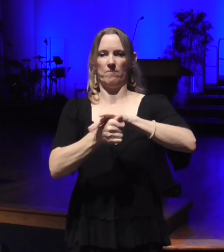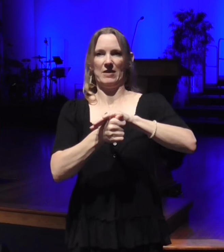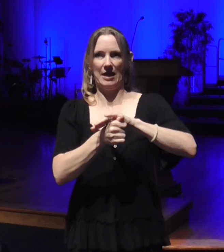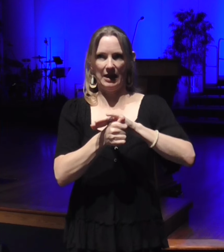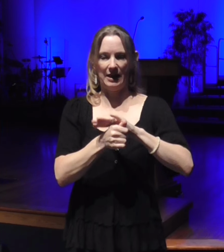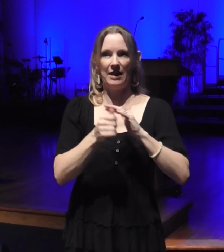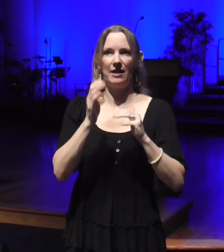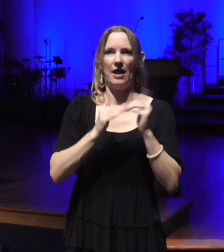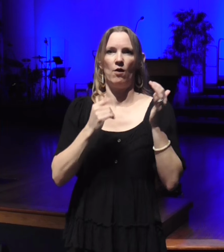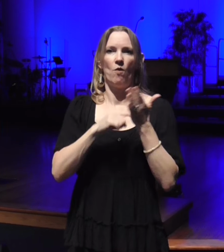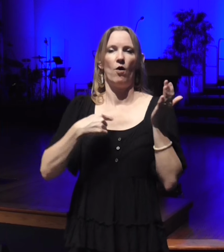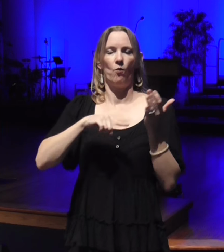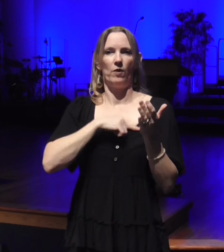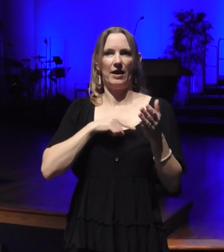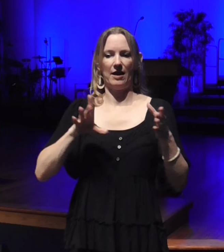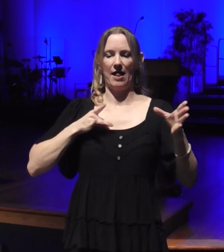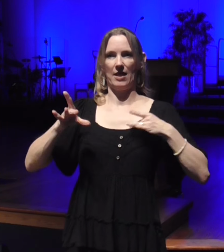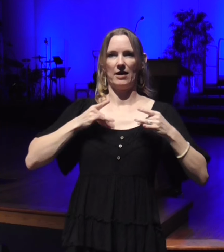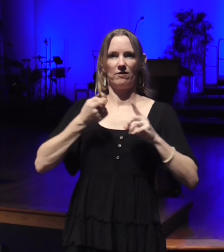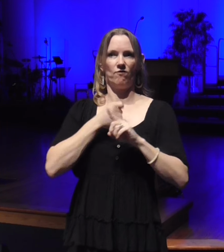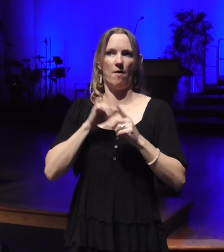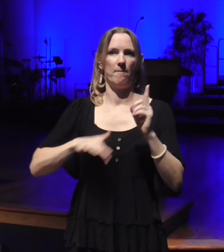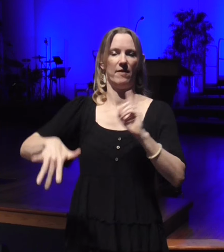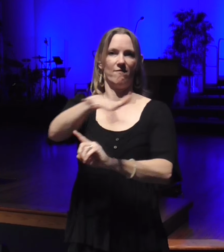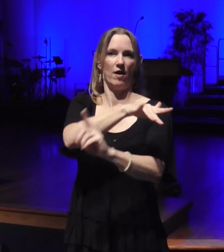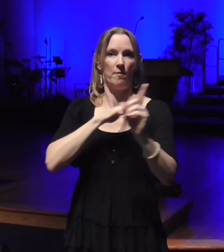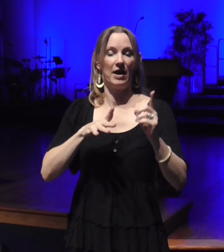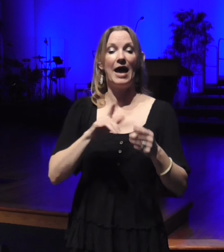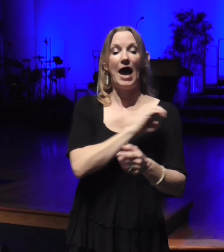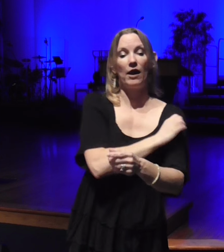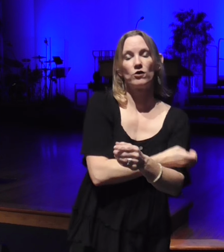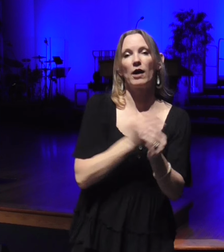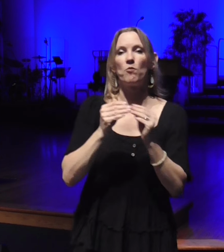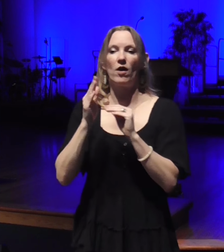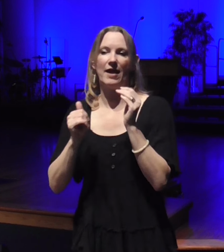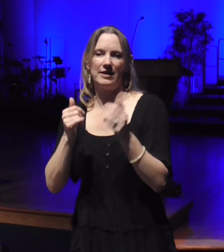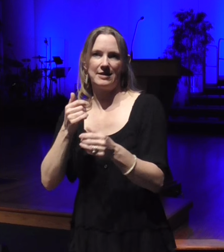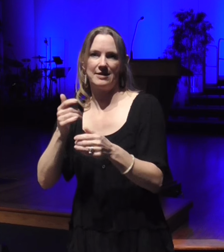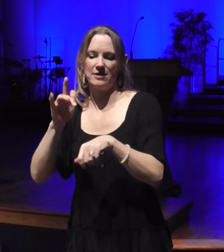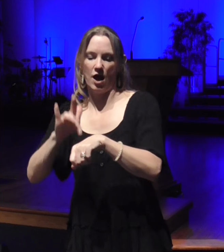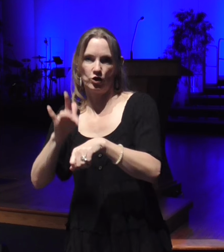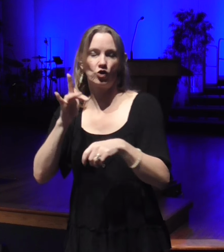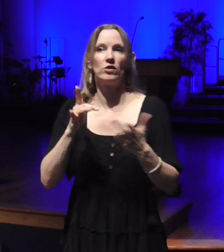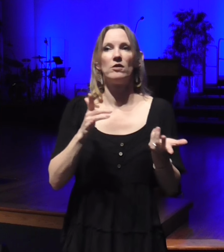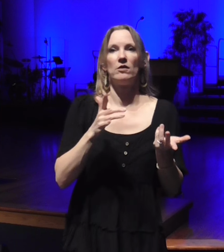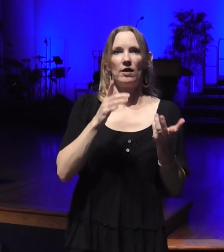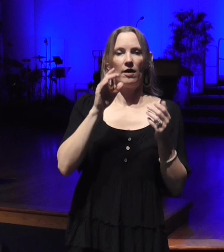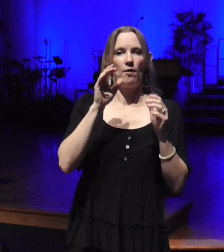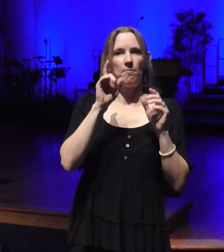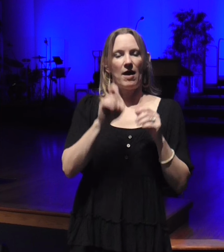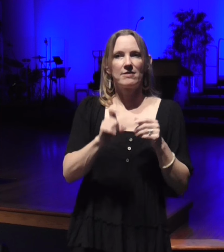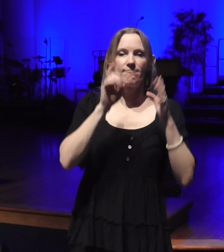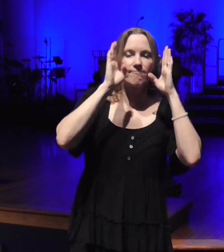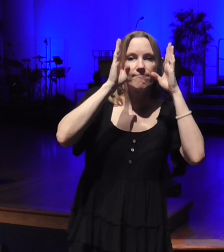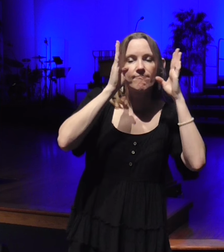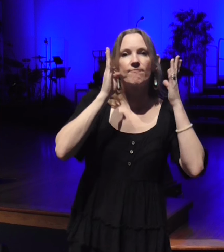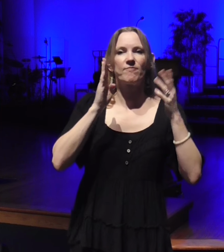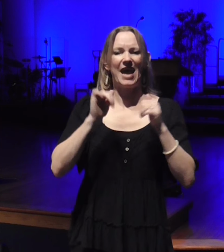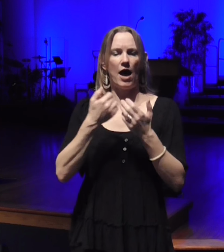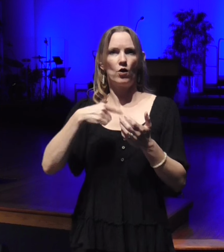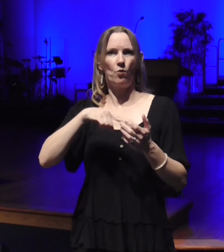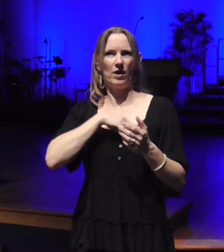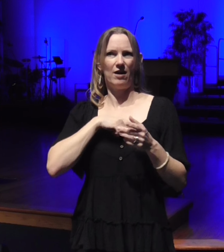sensory awareness. They are energetic more than tactile, intuitively perceived more than consciously recorded. How do we pick up